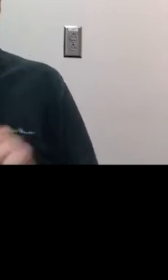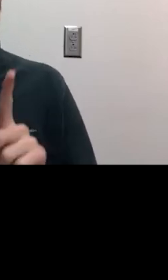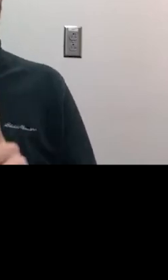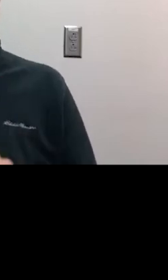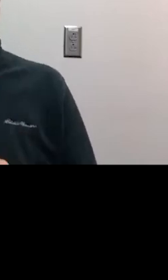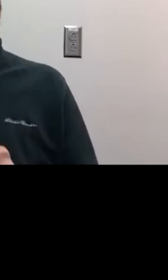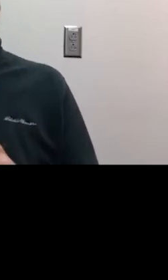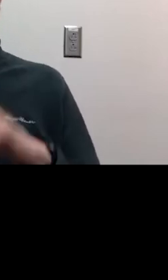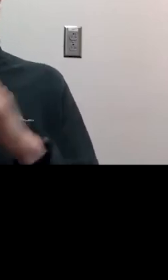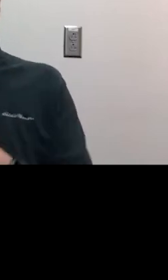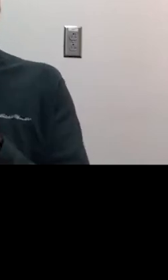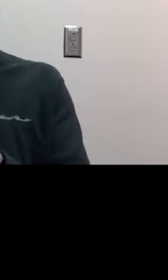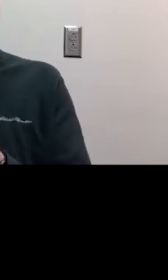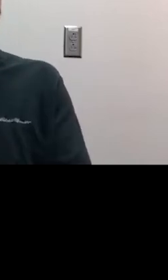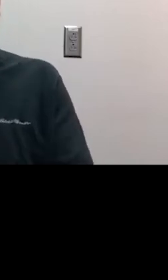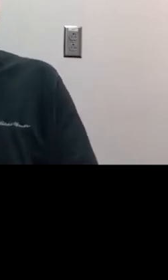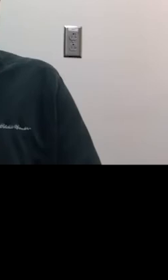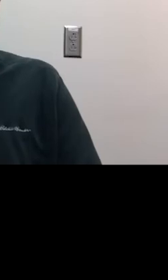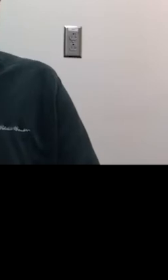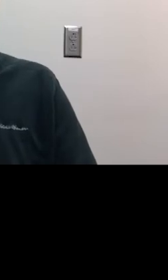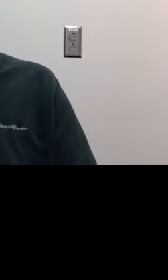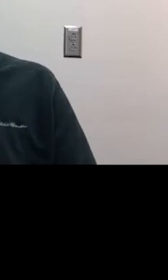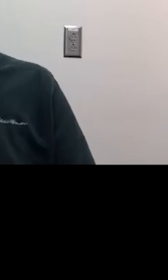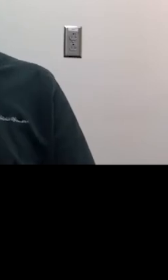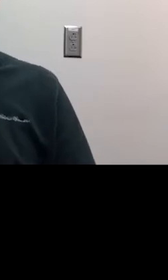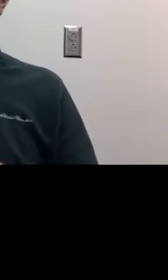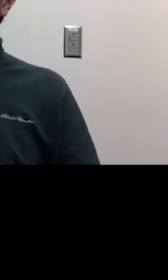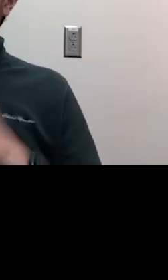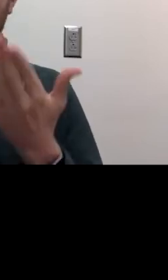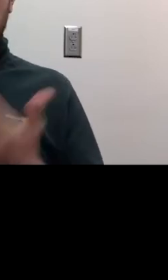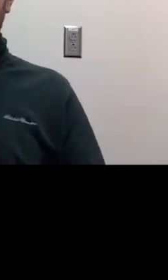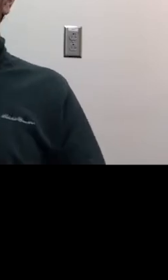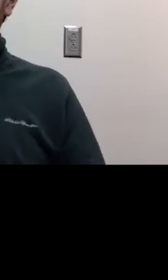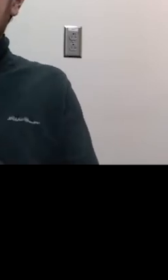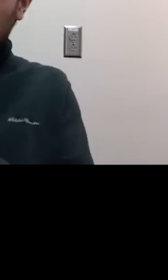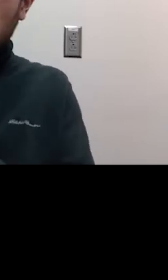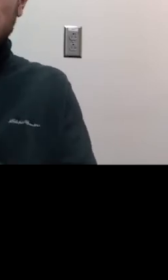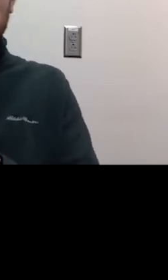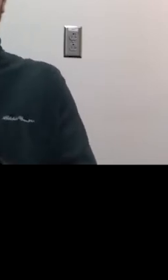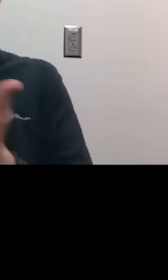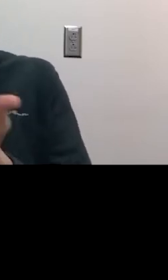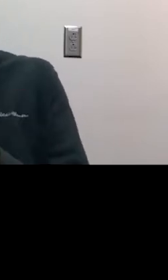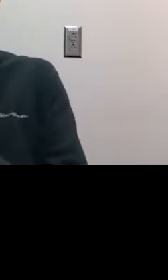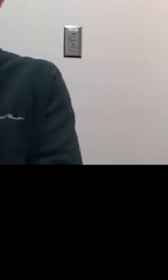you're building a relationship. You're, talking openly and honestly and caring and validating and